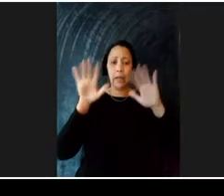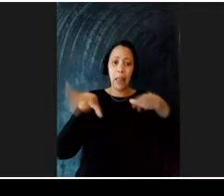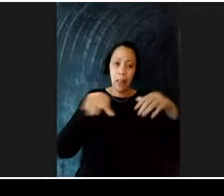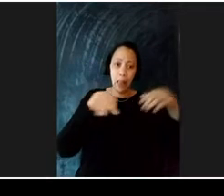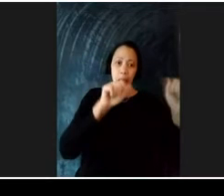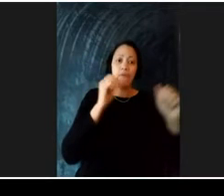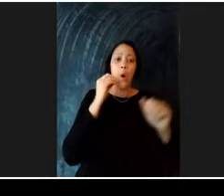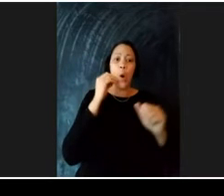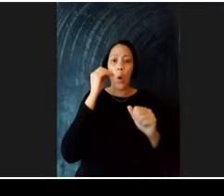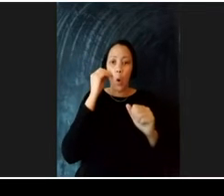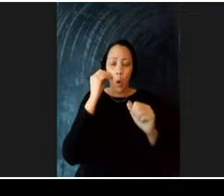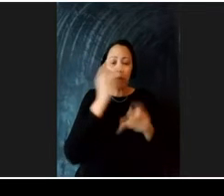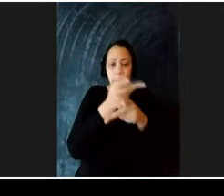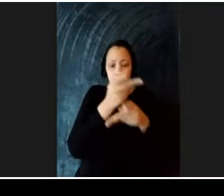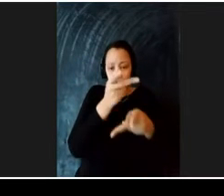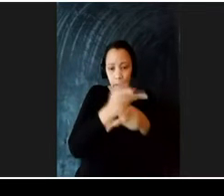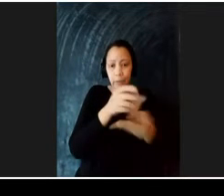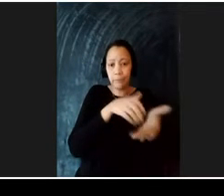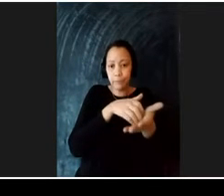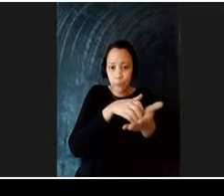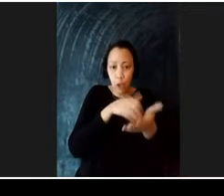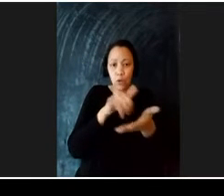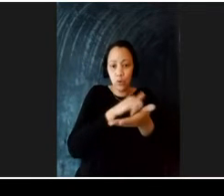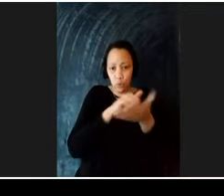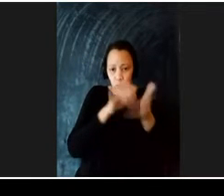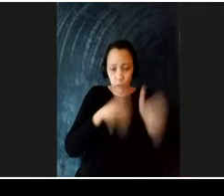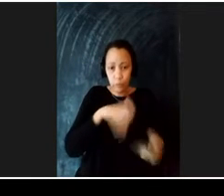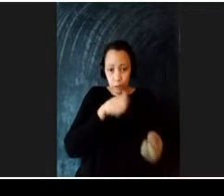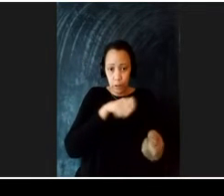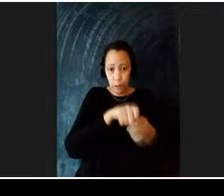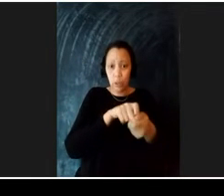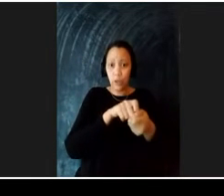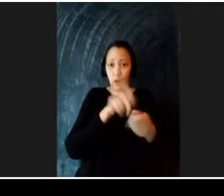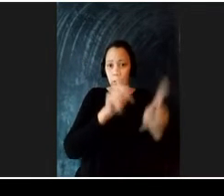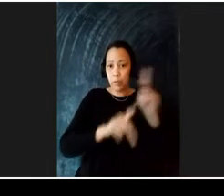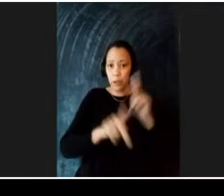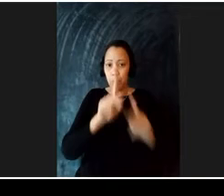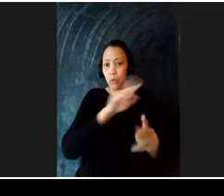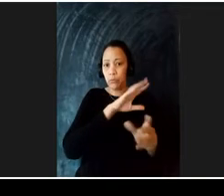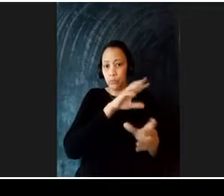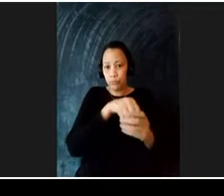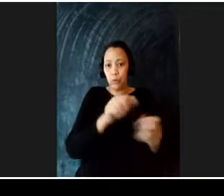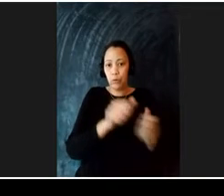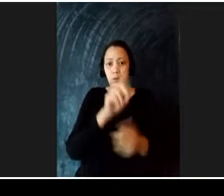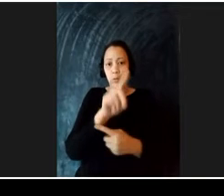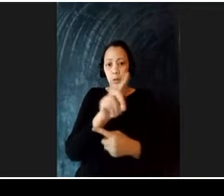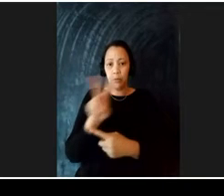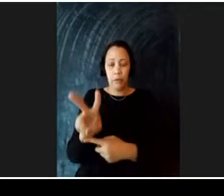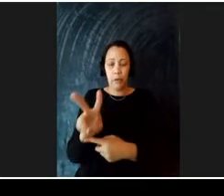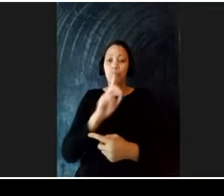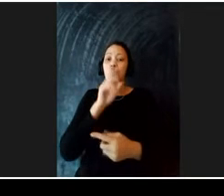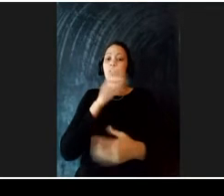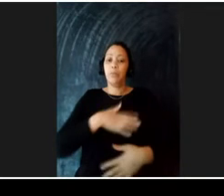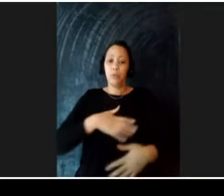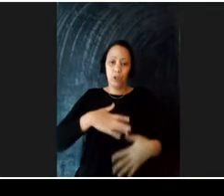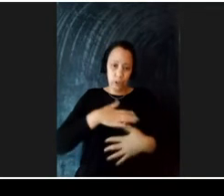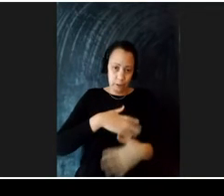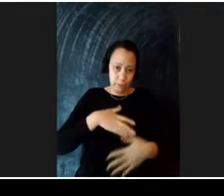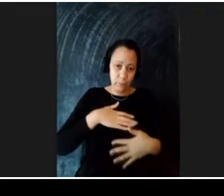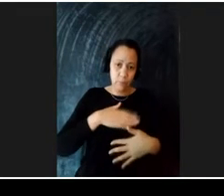providing that client centered trauma informed services to victims of domestic violence and gender-based violence as well as shelter services for